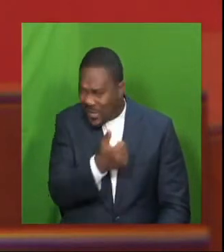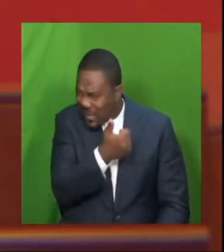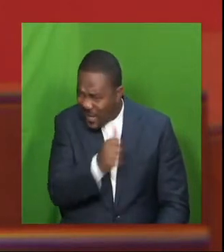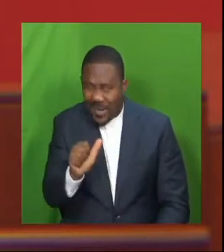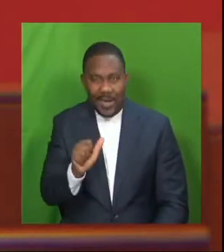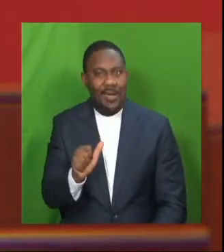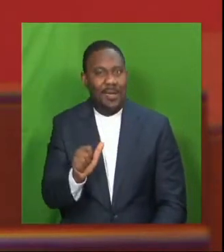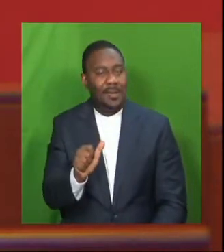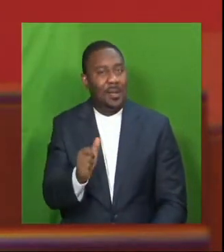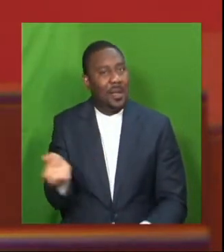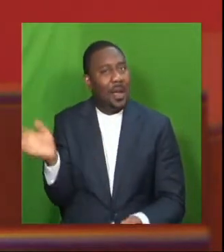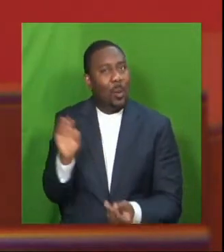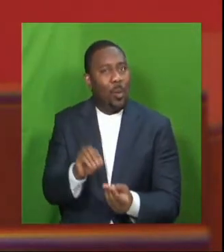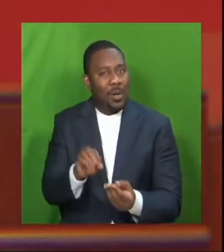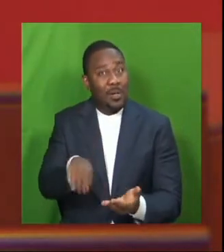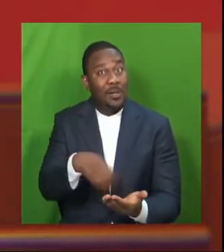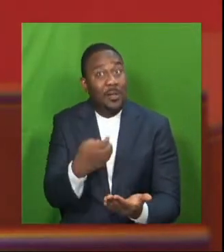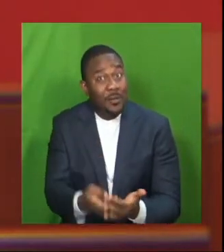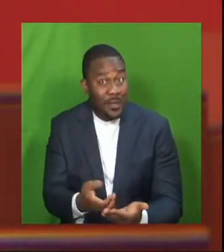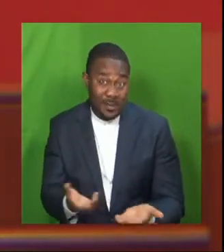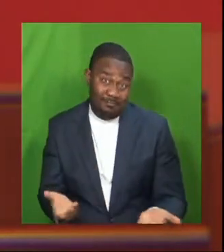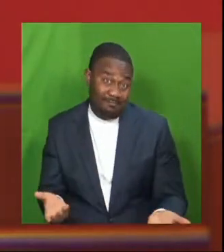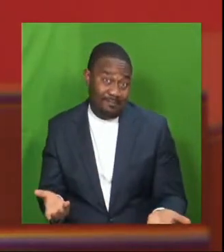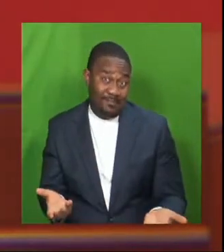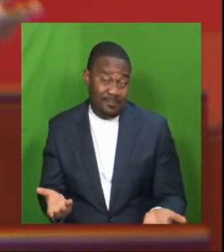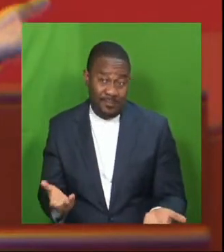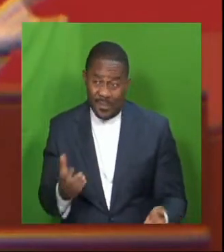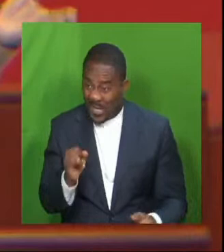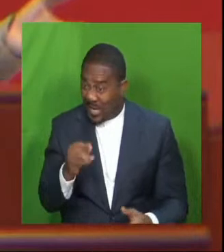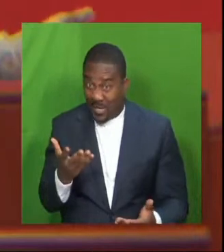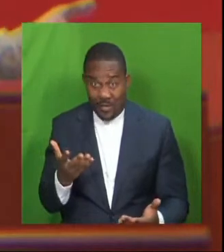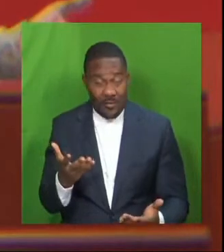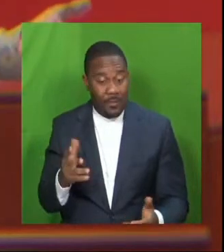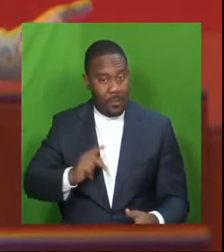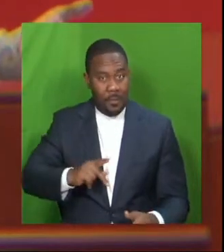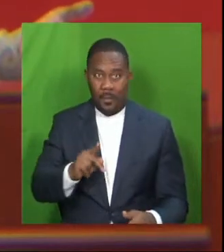evidence. It's upon a dissolution of parliament.